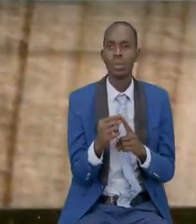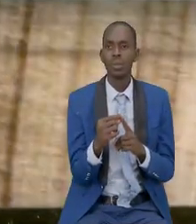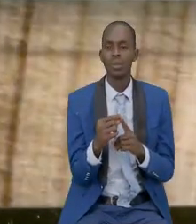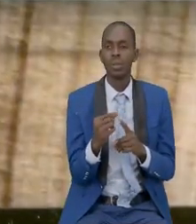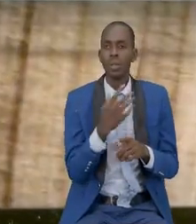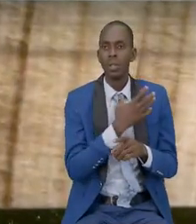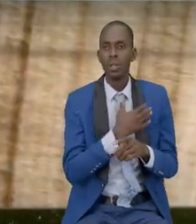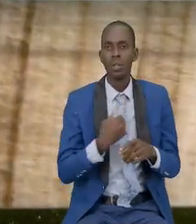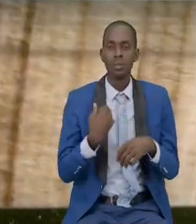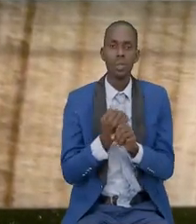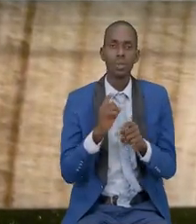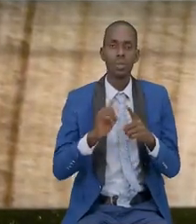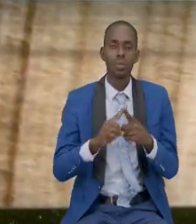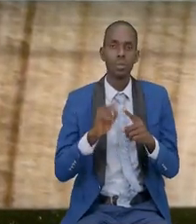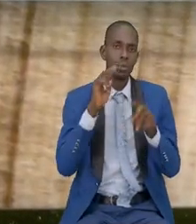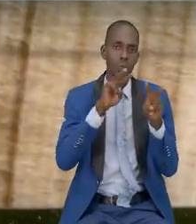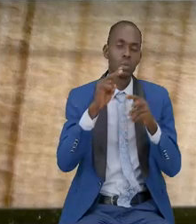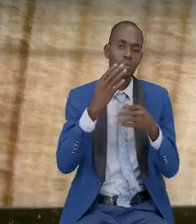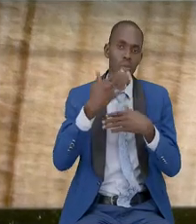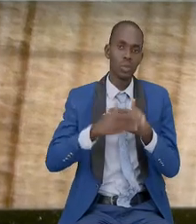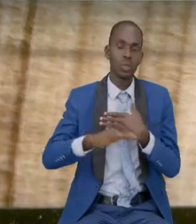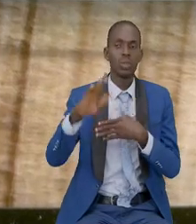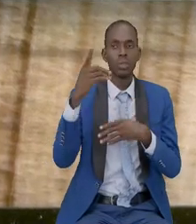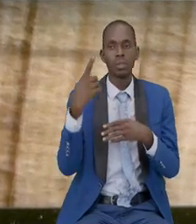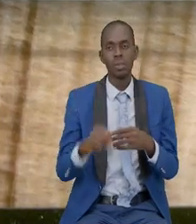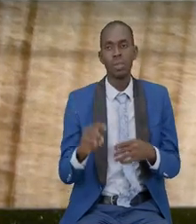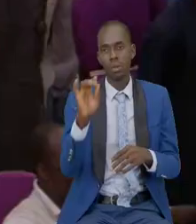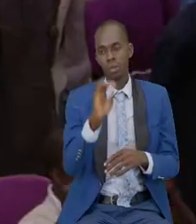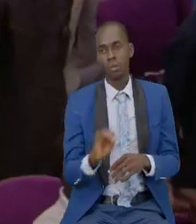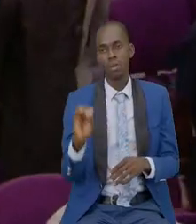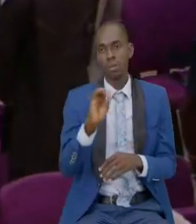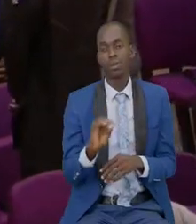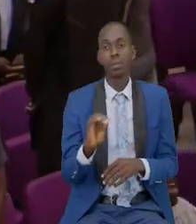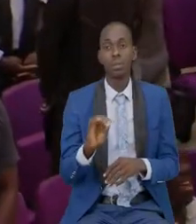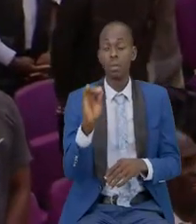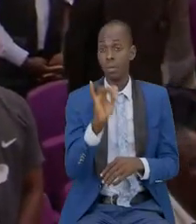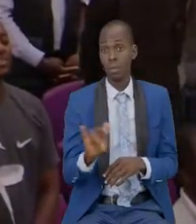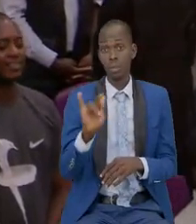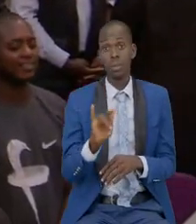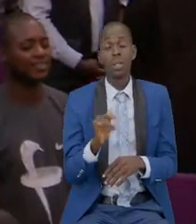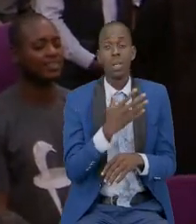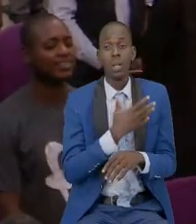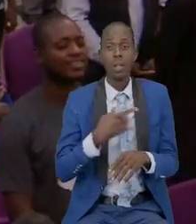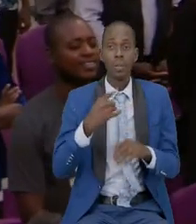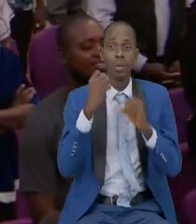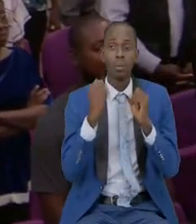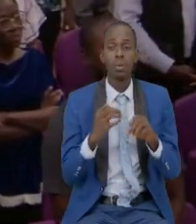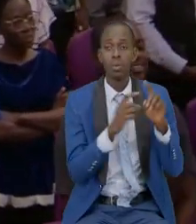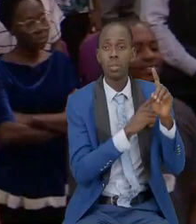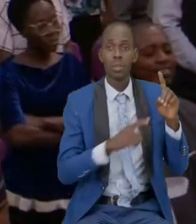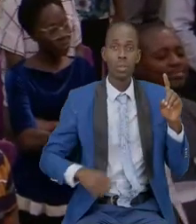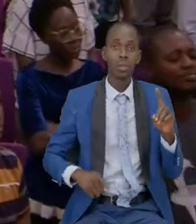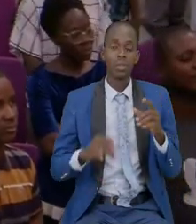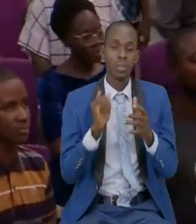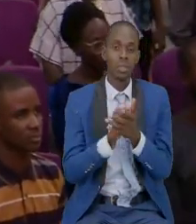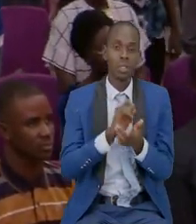the ordinary. I didn't hear your amen. Amen. And the power of the Lord, transforming